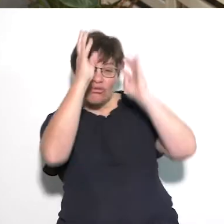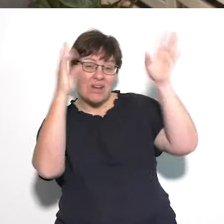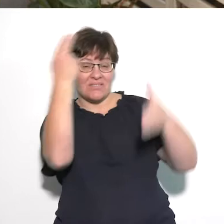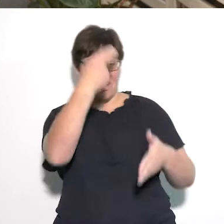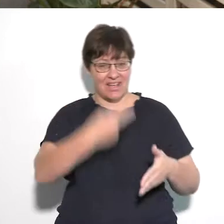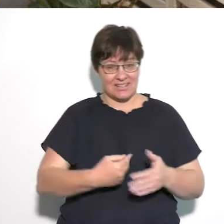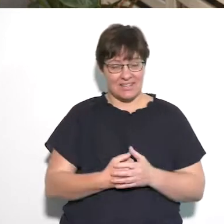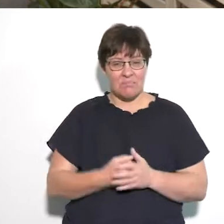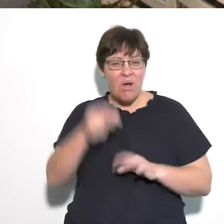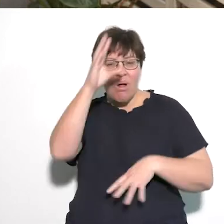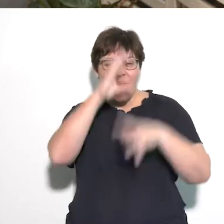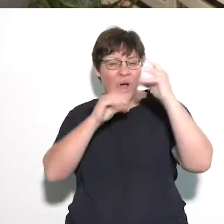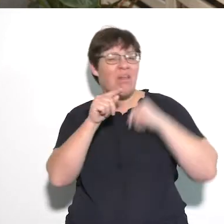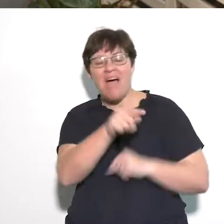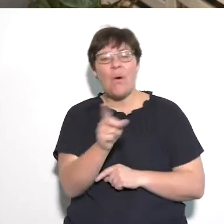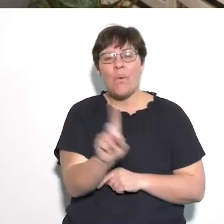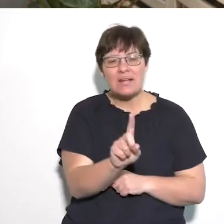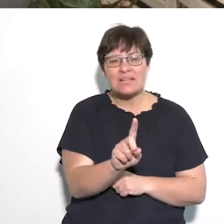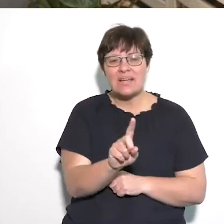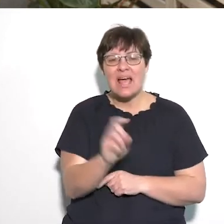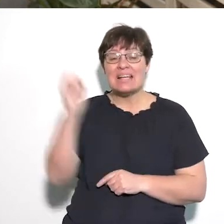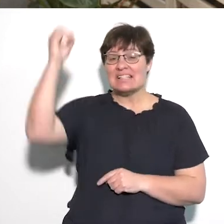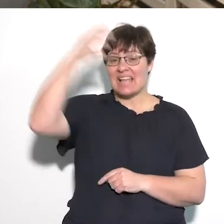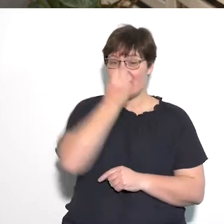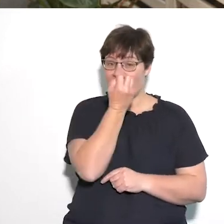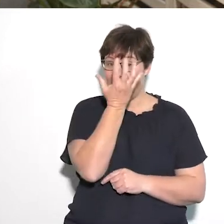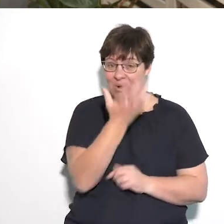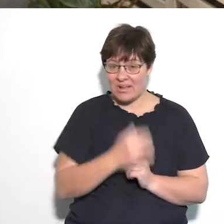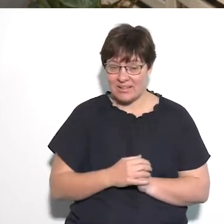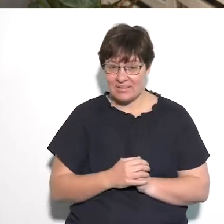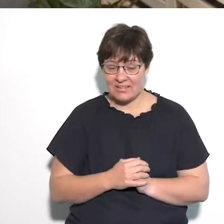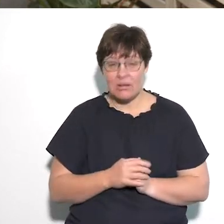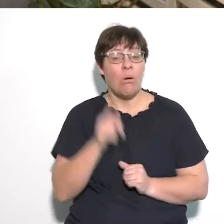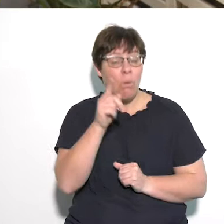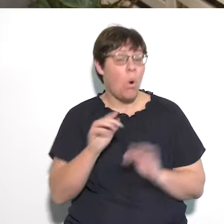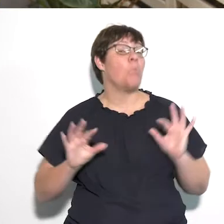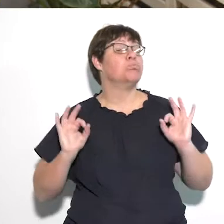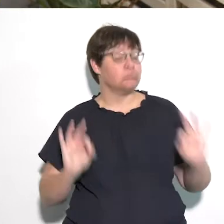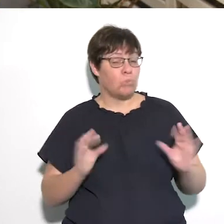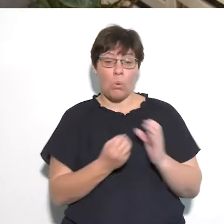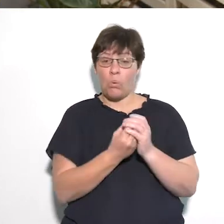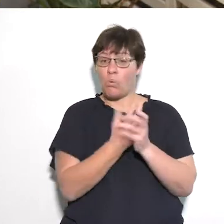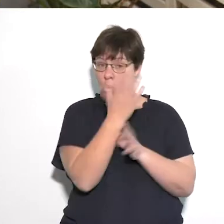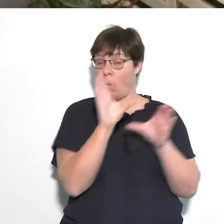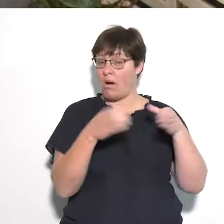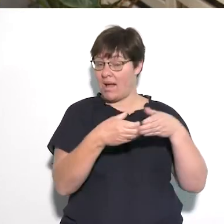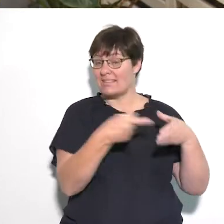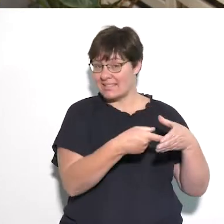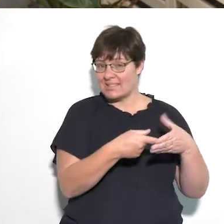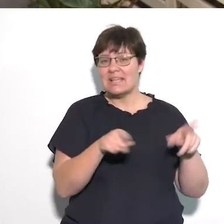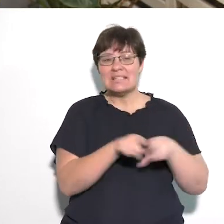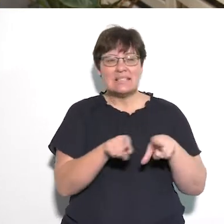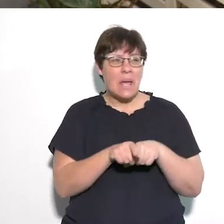arts and we're going to be learning a little bit about sunflowers. Now, sunflowers are great to grow in your classrooms. You can also